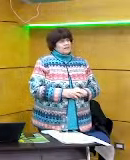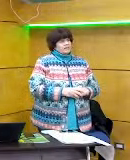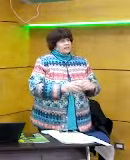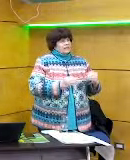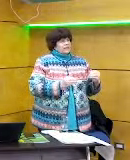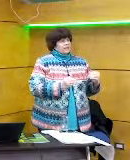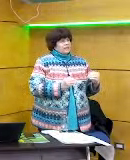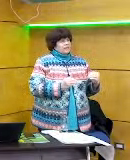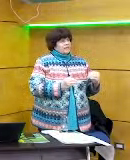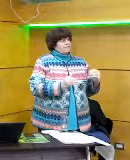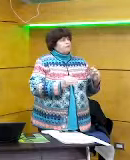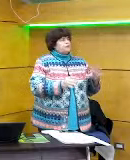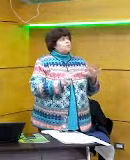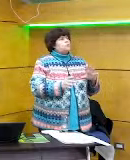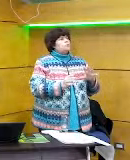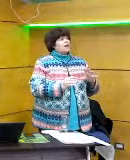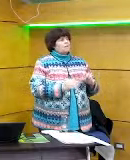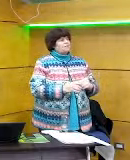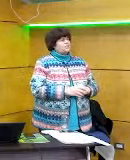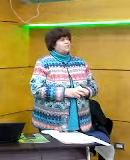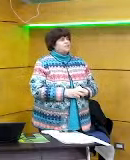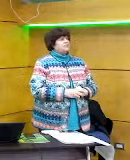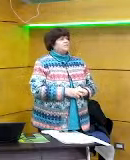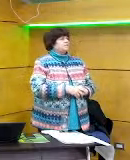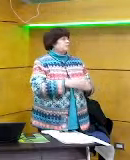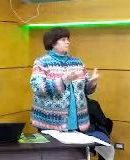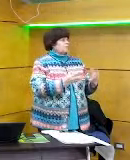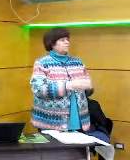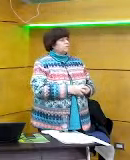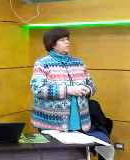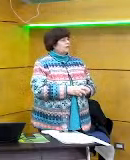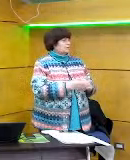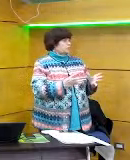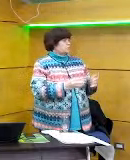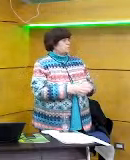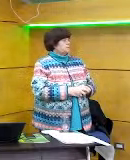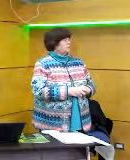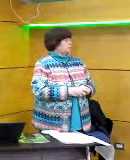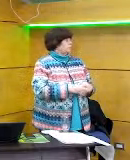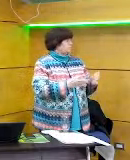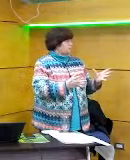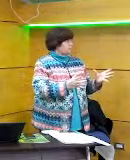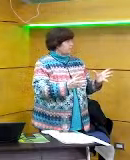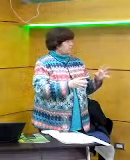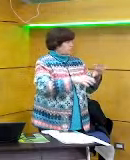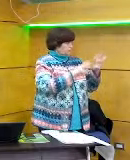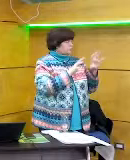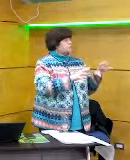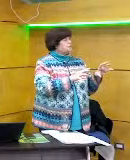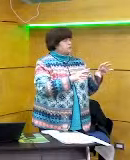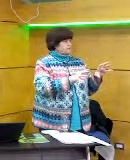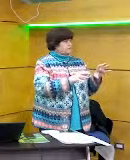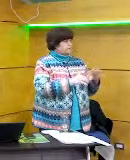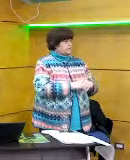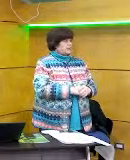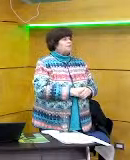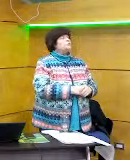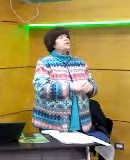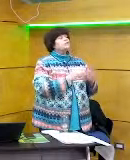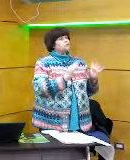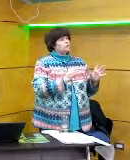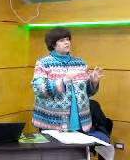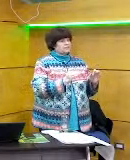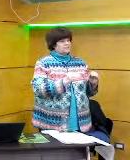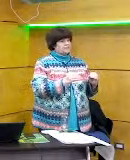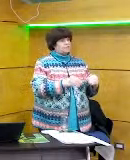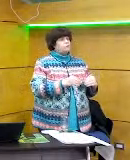that if you do a competition in September, October, November with your students, and you get